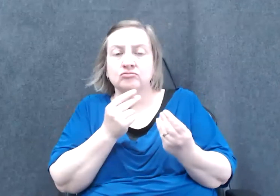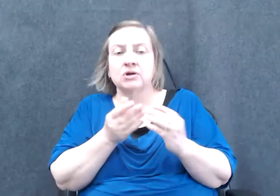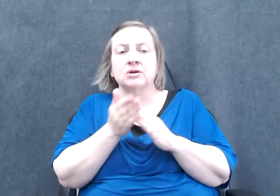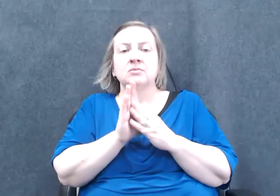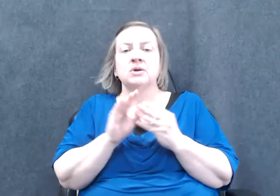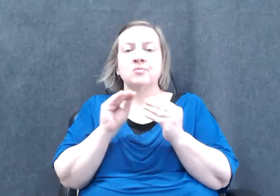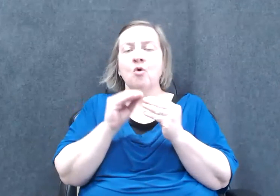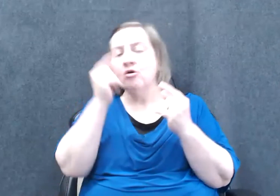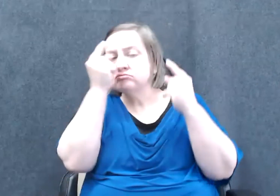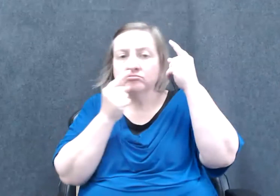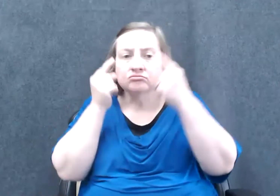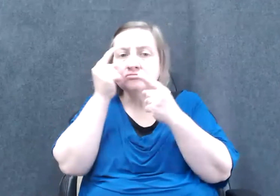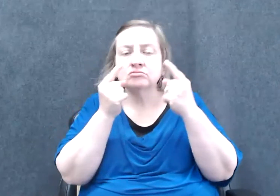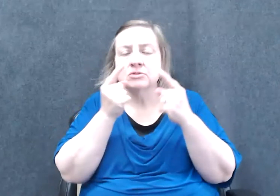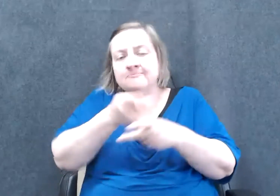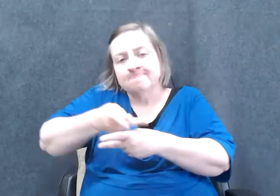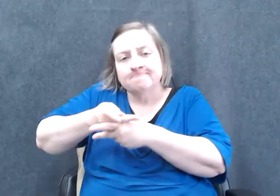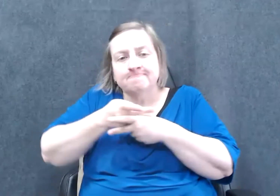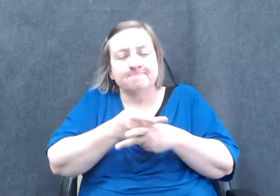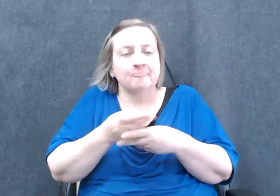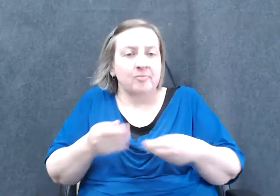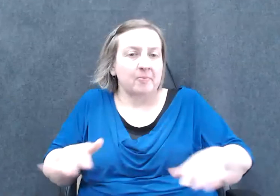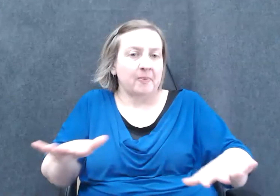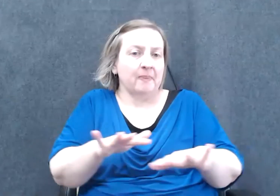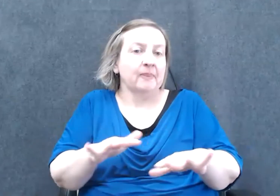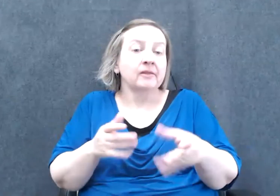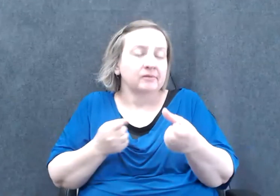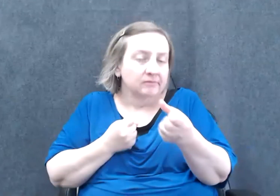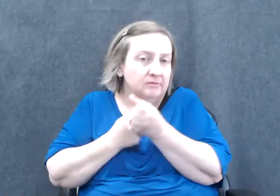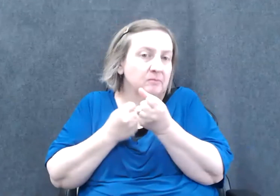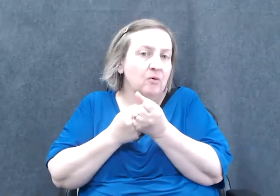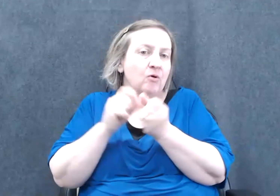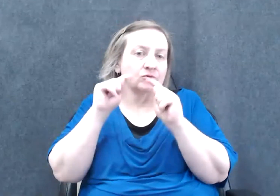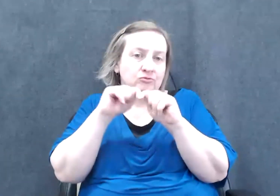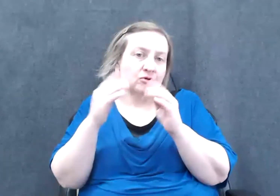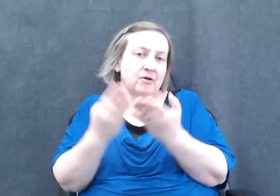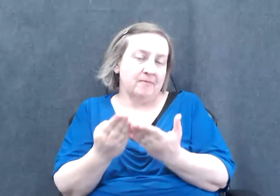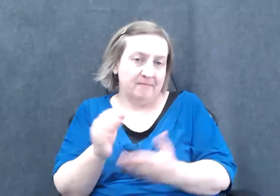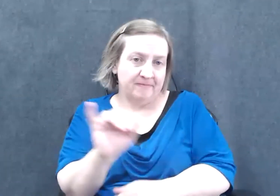equally conscientious stewards of the land and supporters of the tribes.